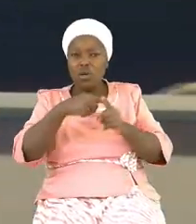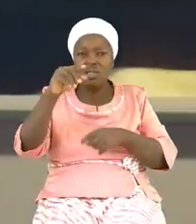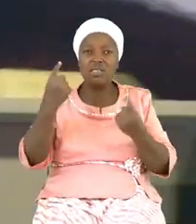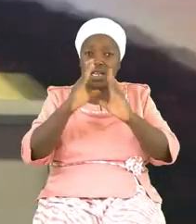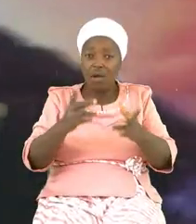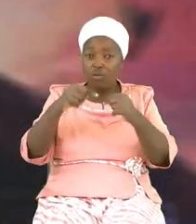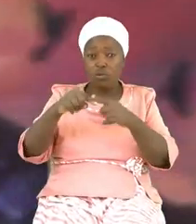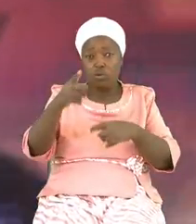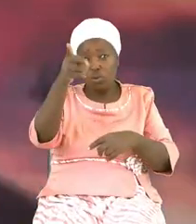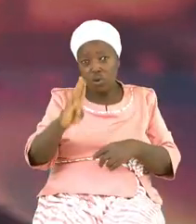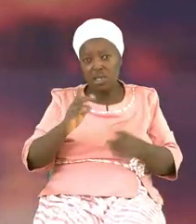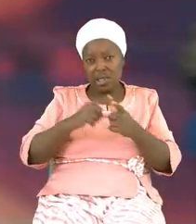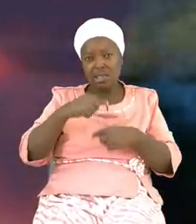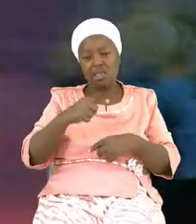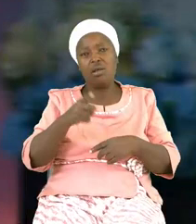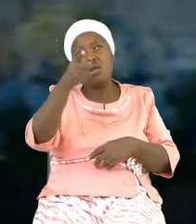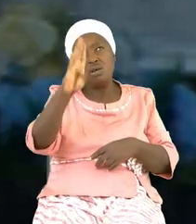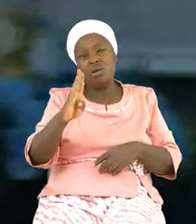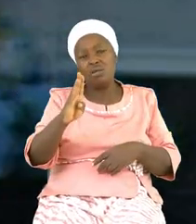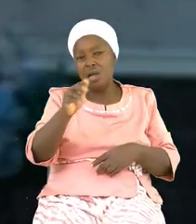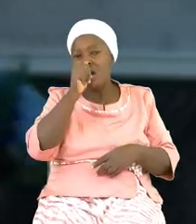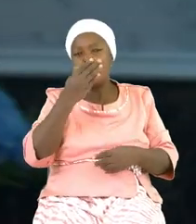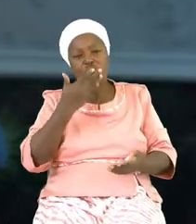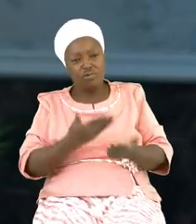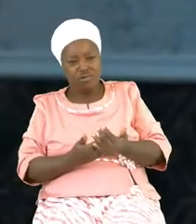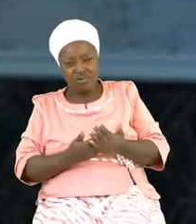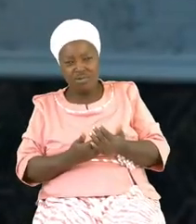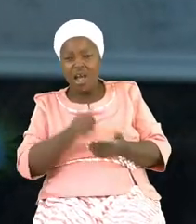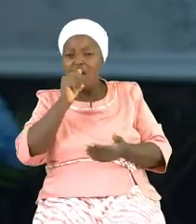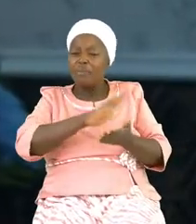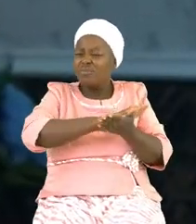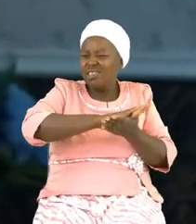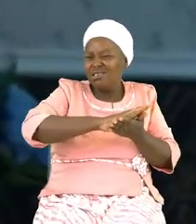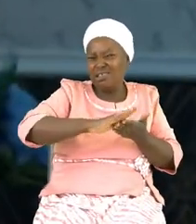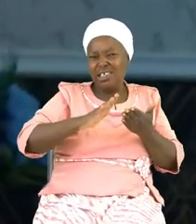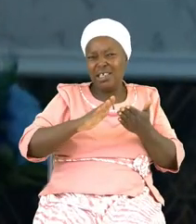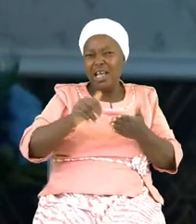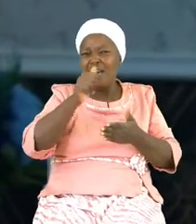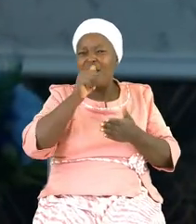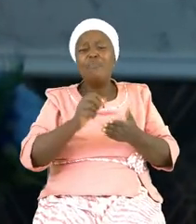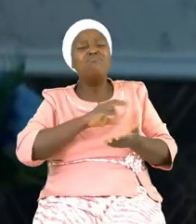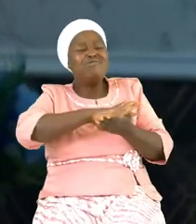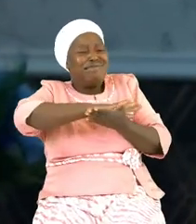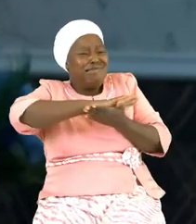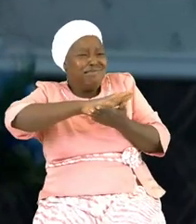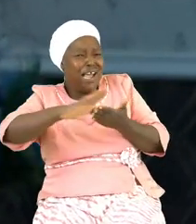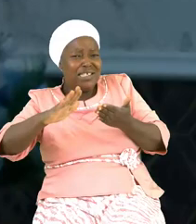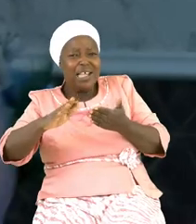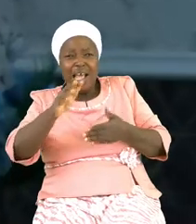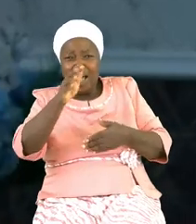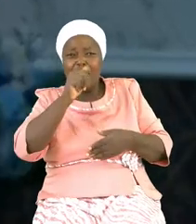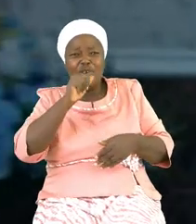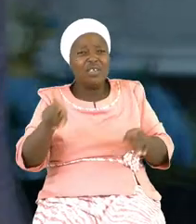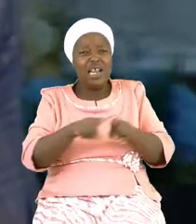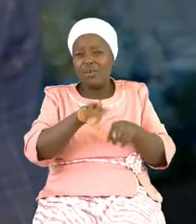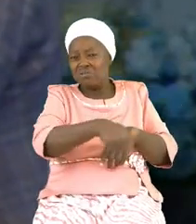God, I'm good, I'm clean, I'm nice, I'm not like other people,